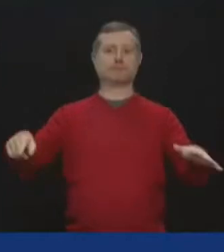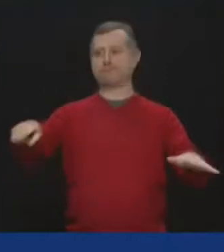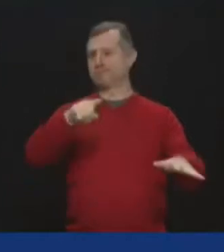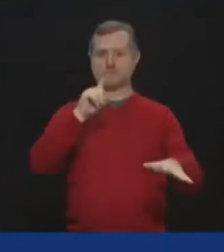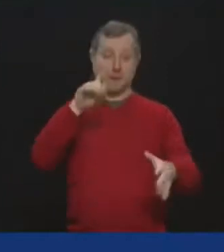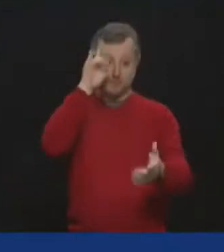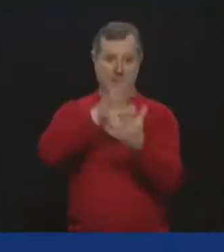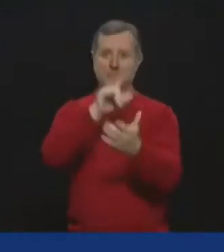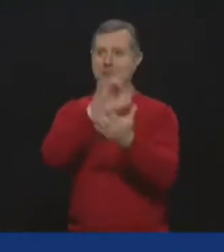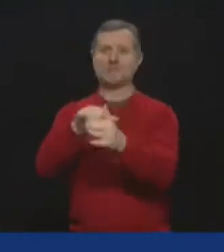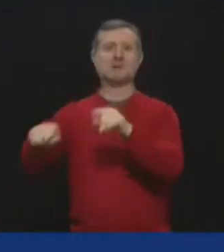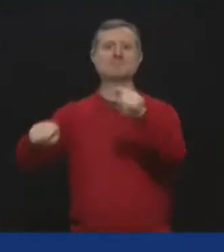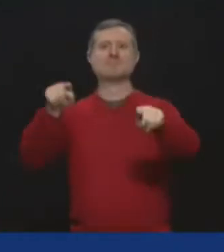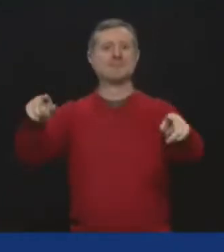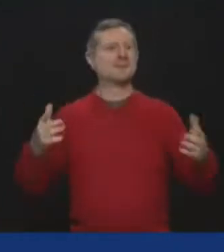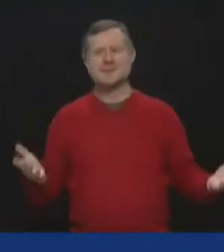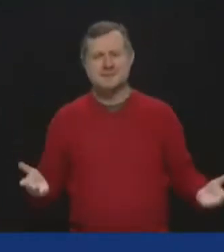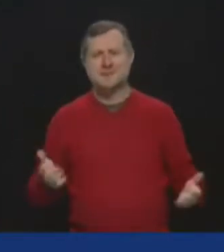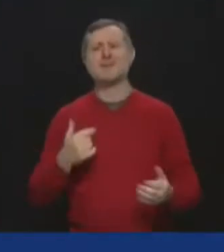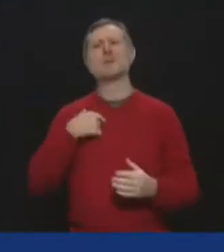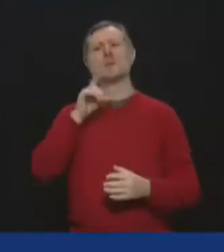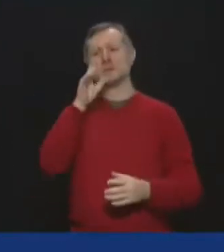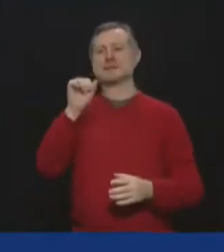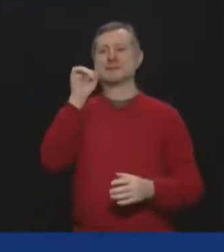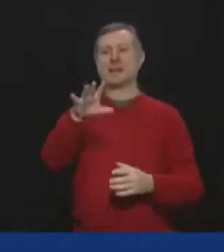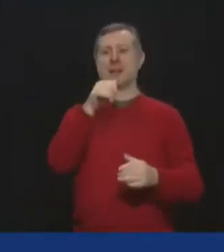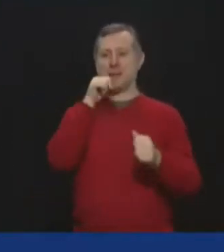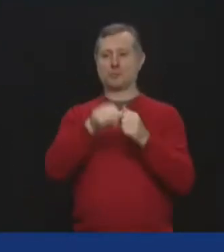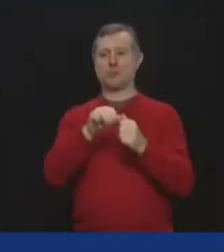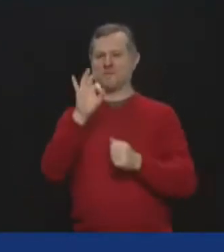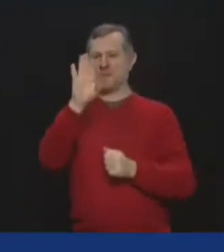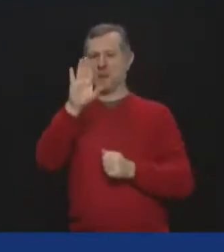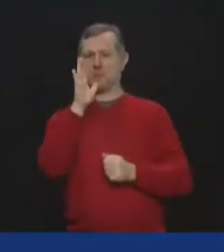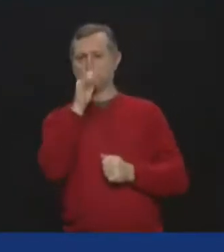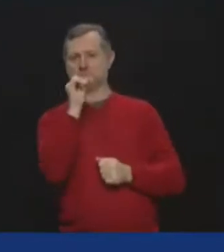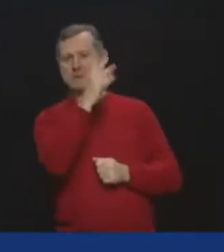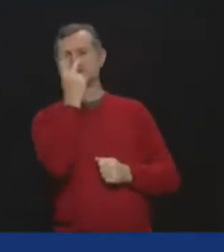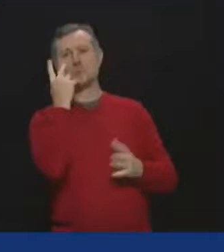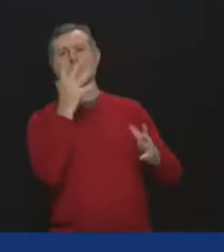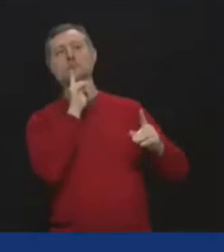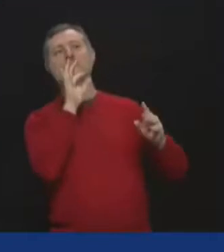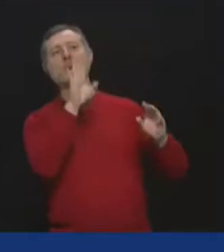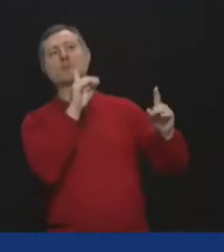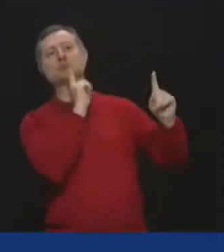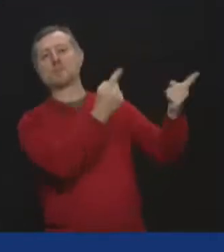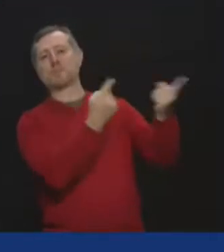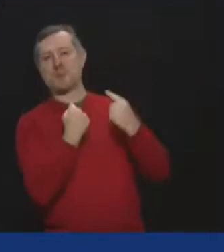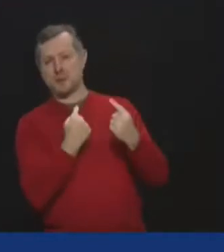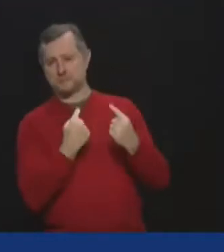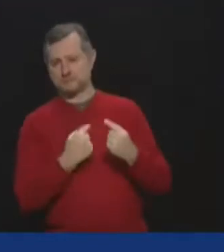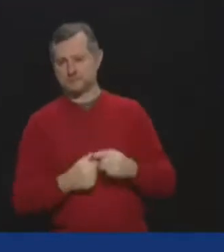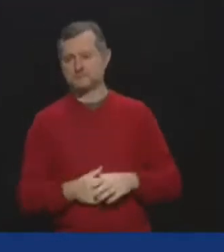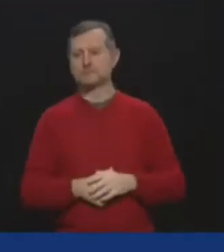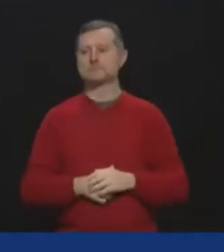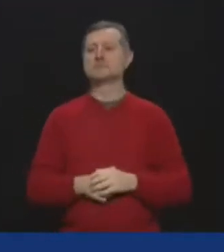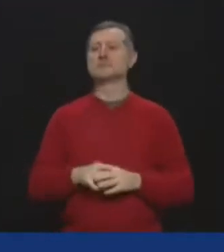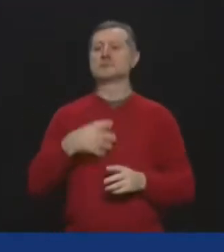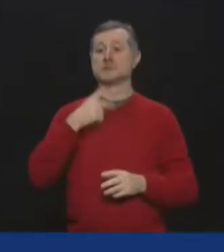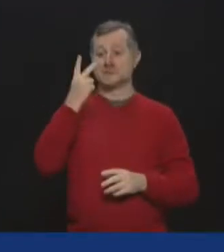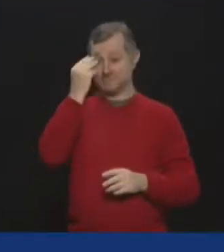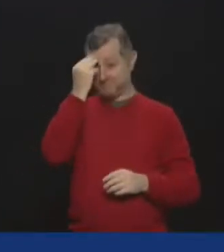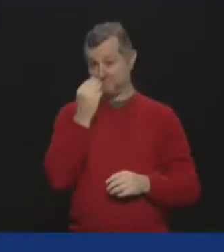So we have a letter going to Facebook today. We'll see what they do with it. I'll be watching. And let them know we